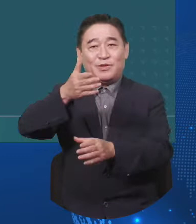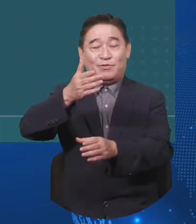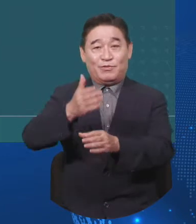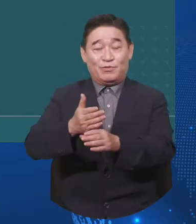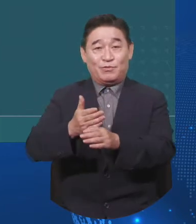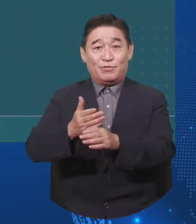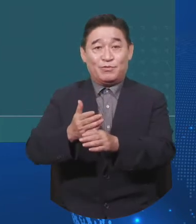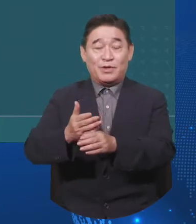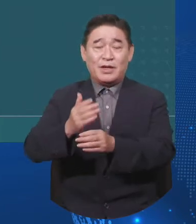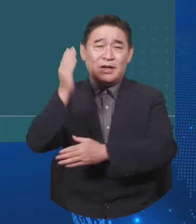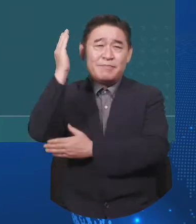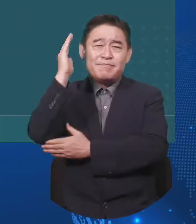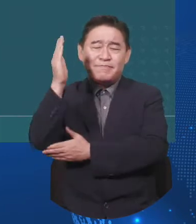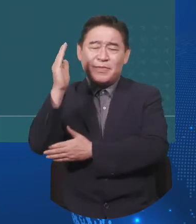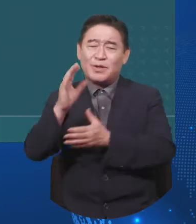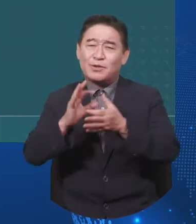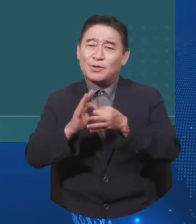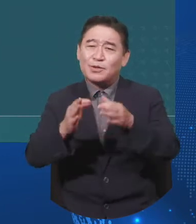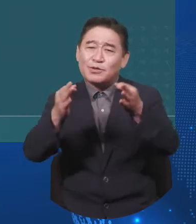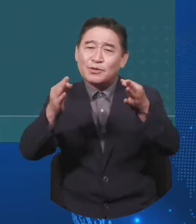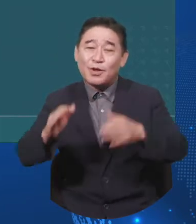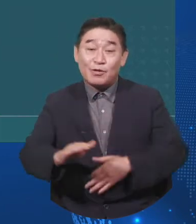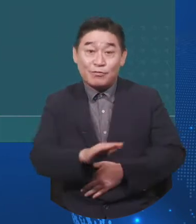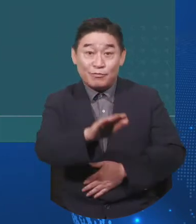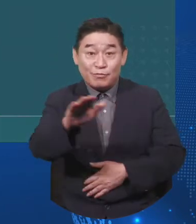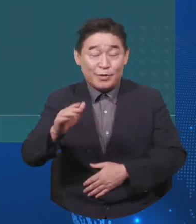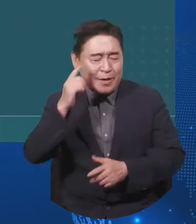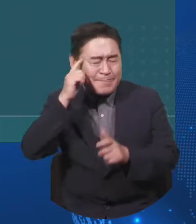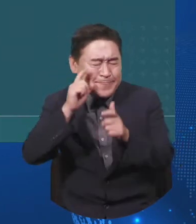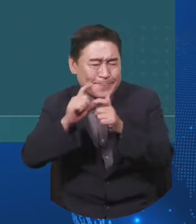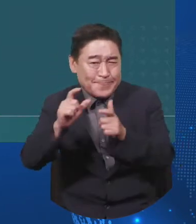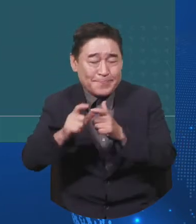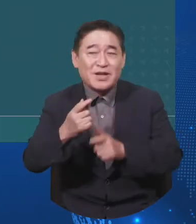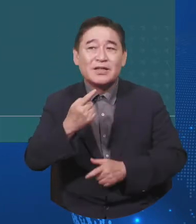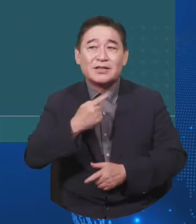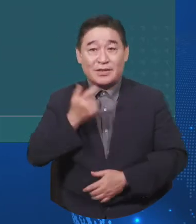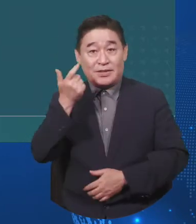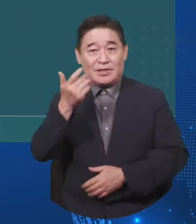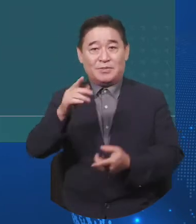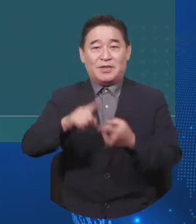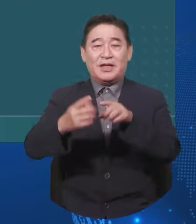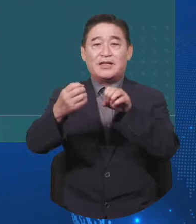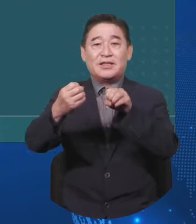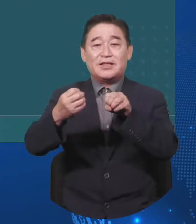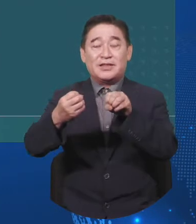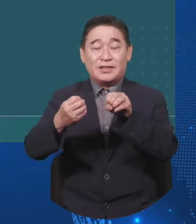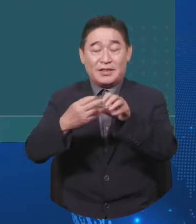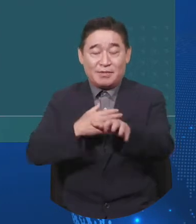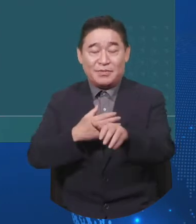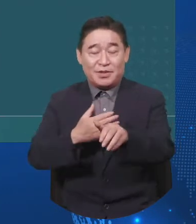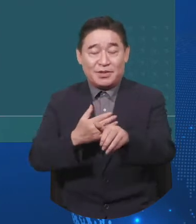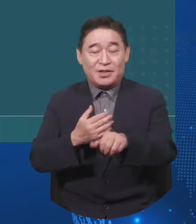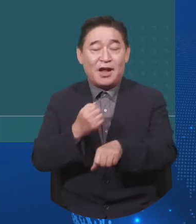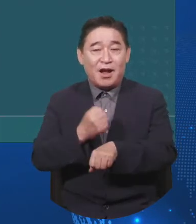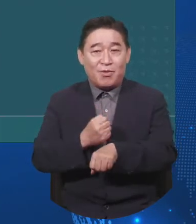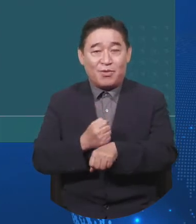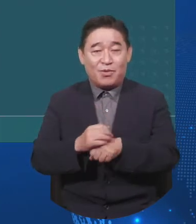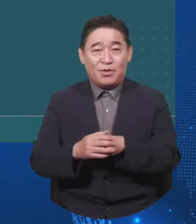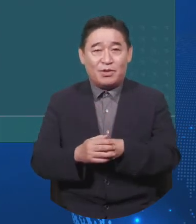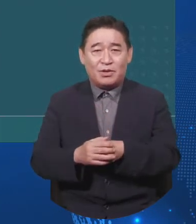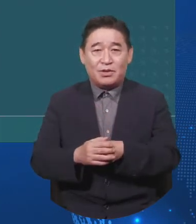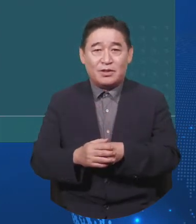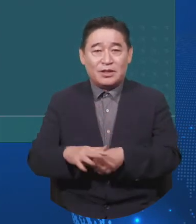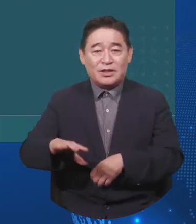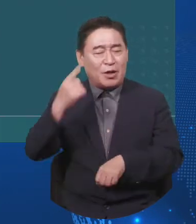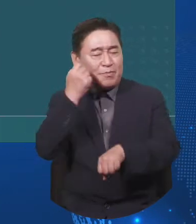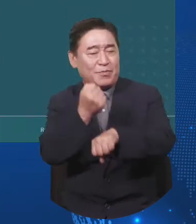of the questions we've been grappling with as part of this project, as well as some of our early findings, which I hope will provide at